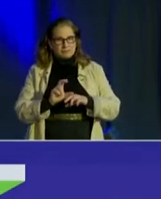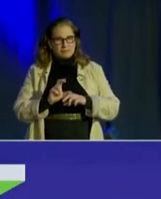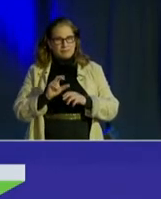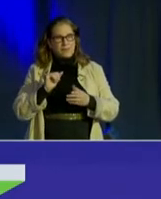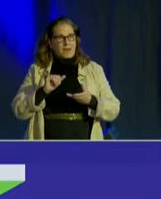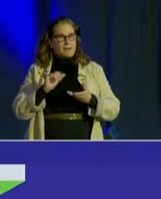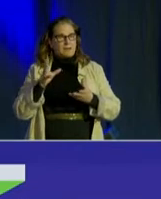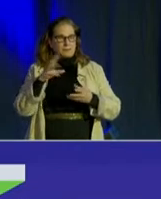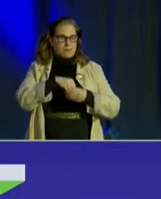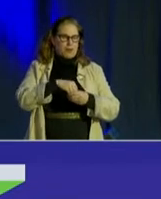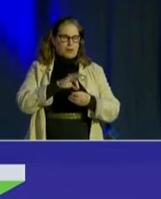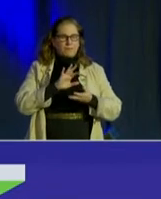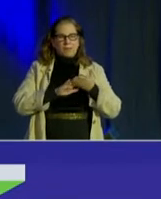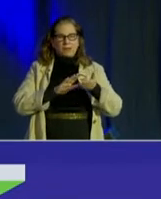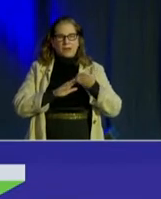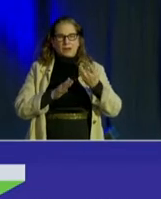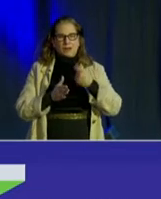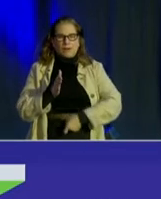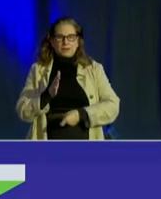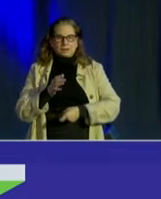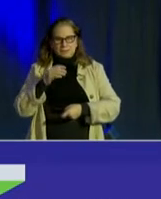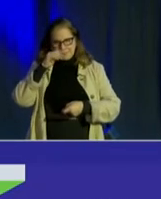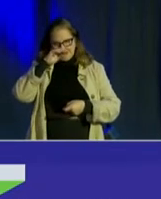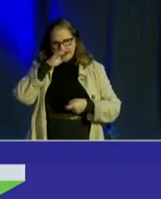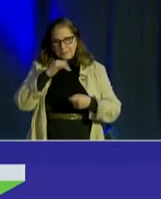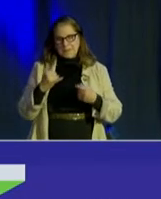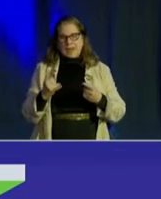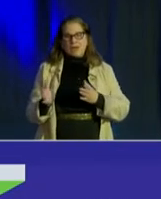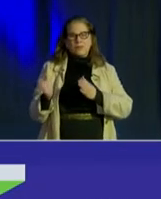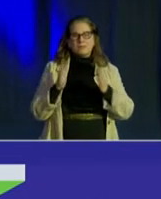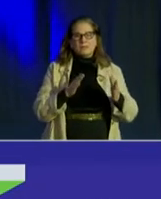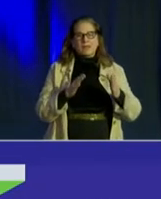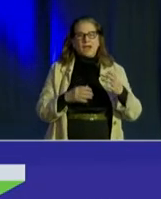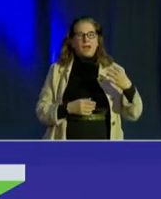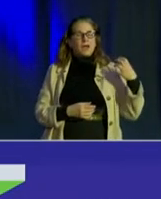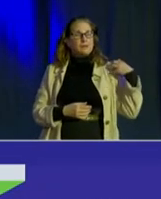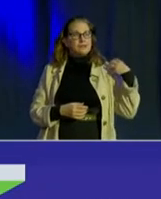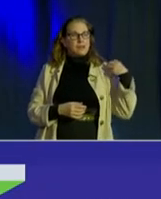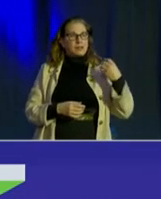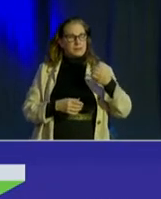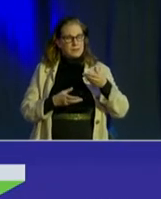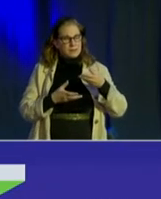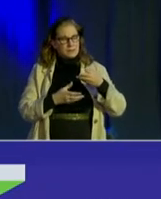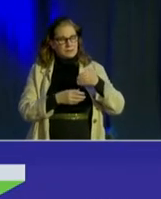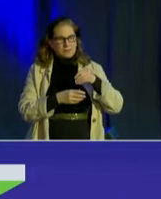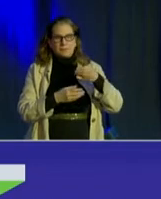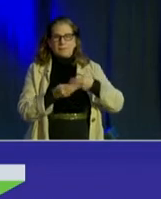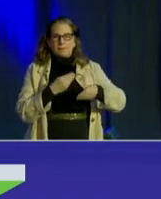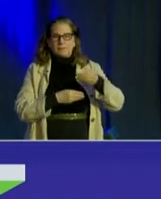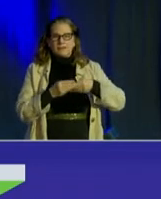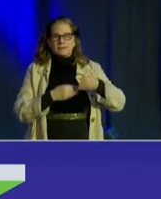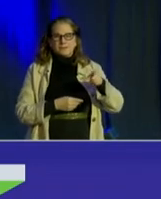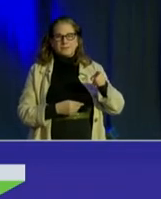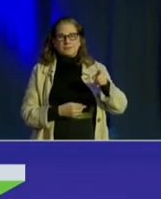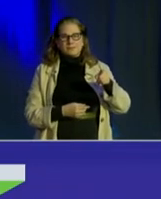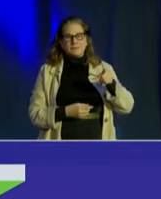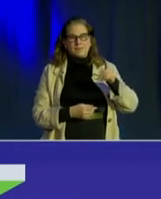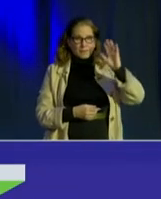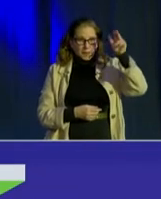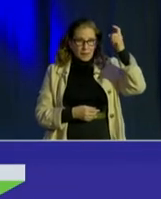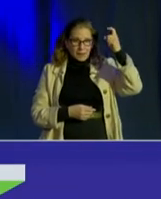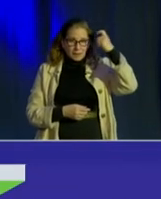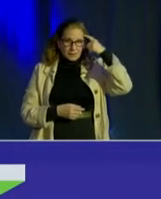capital budget. That's $1.7 billion for this current fiscal year. The capital budget is really important because it helps